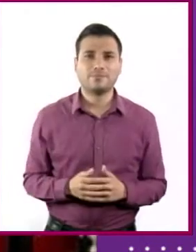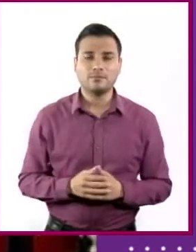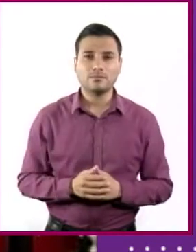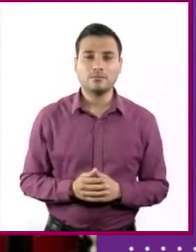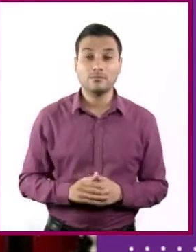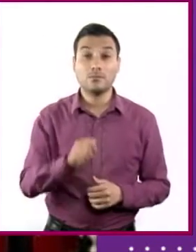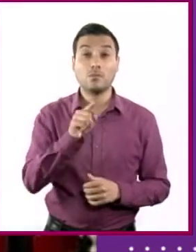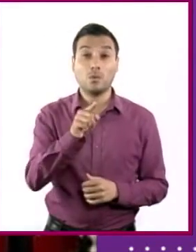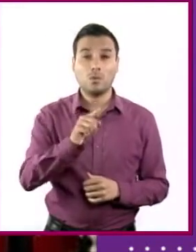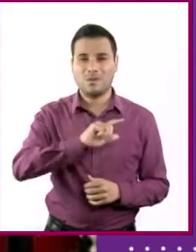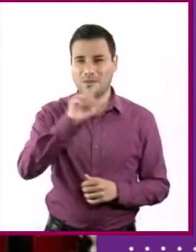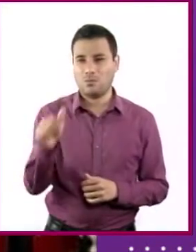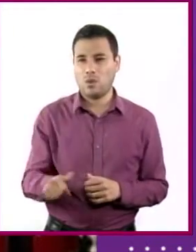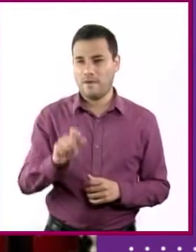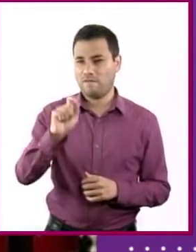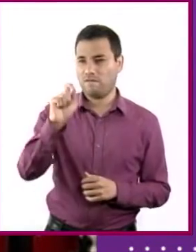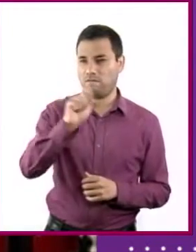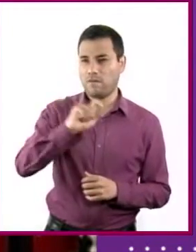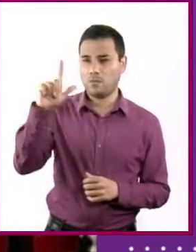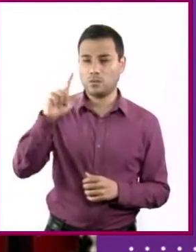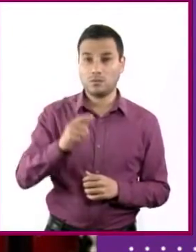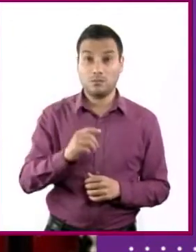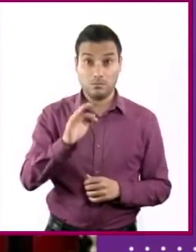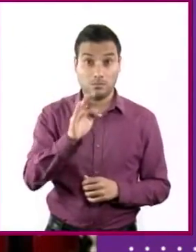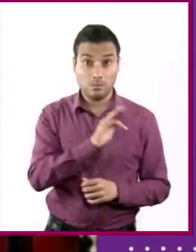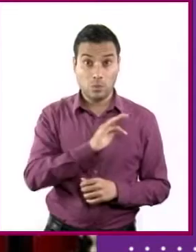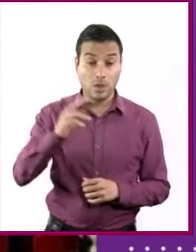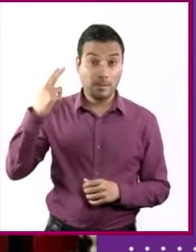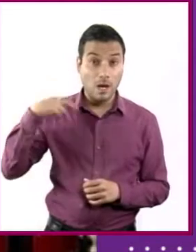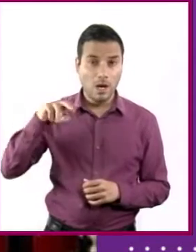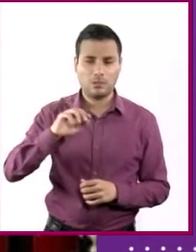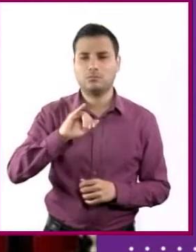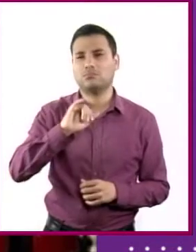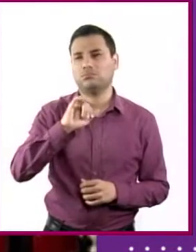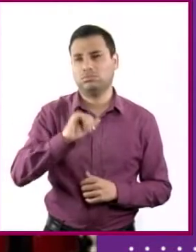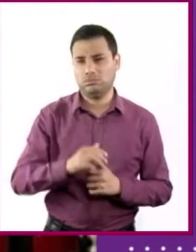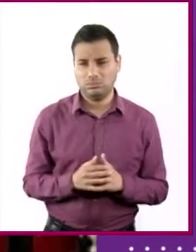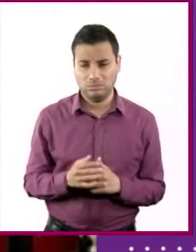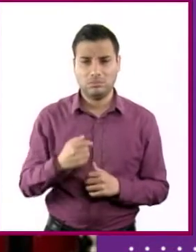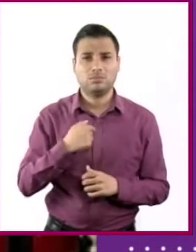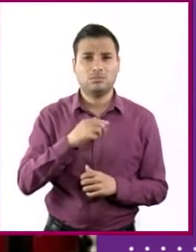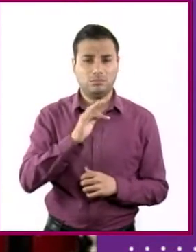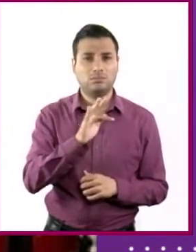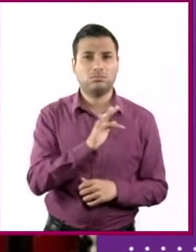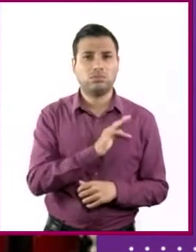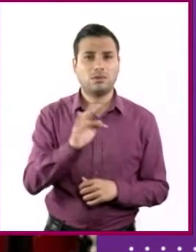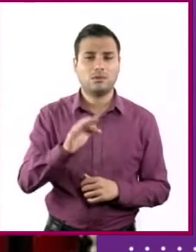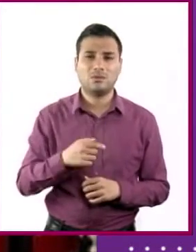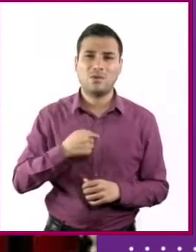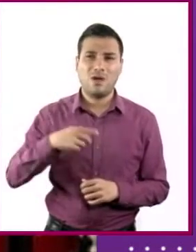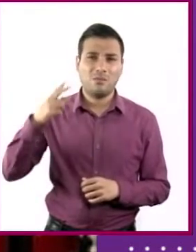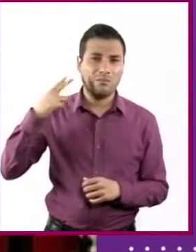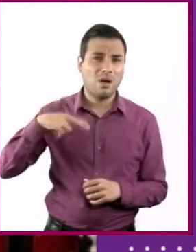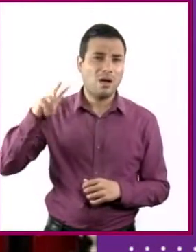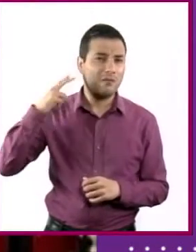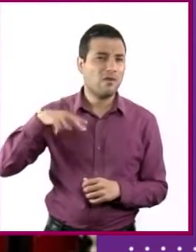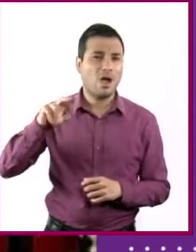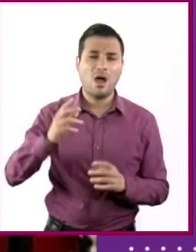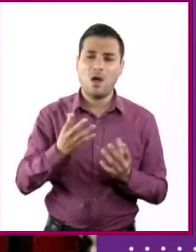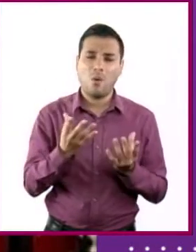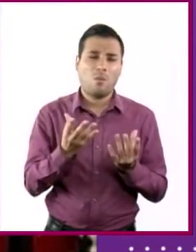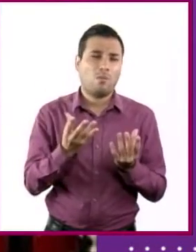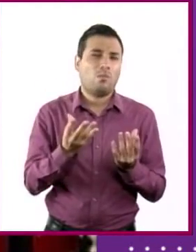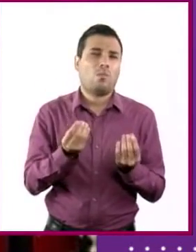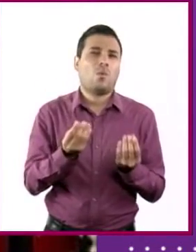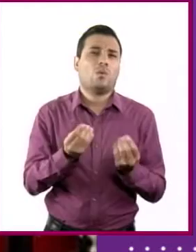when you became famous, could you travel? Yes, I could. I traveled a lot. I